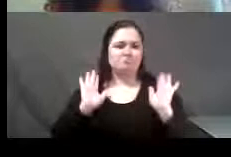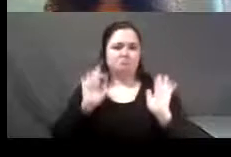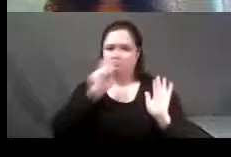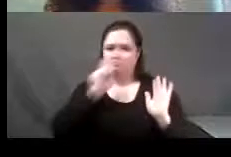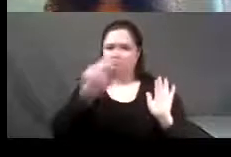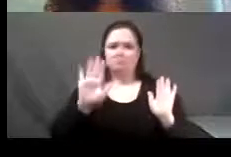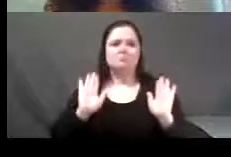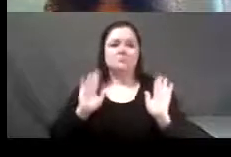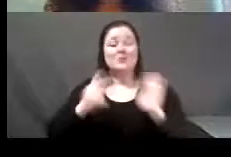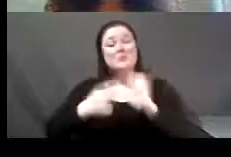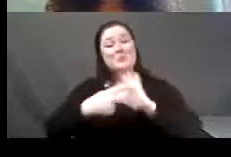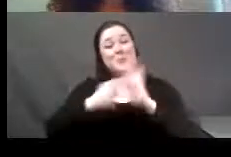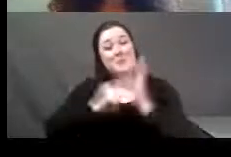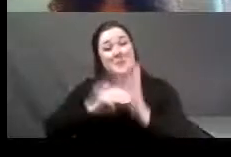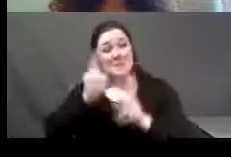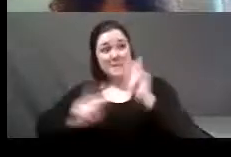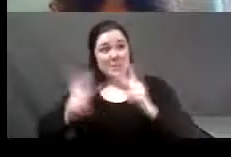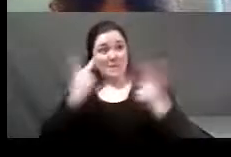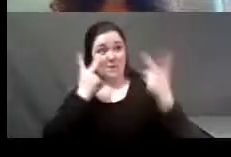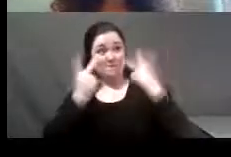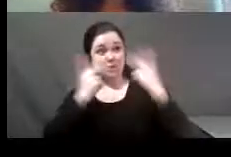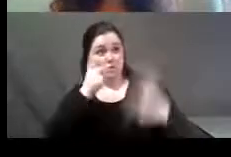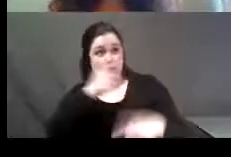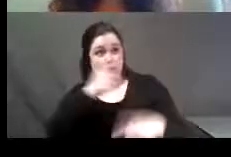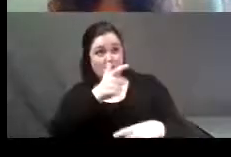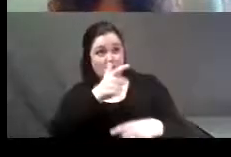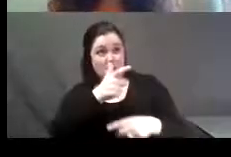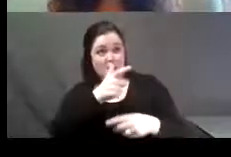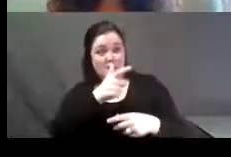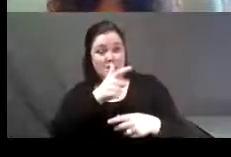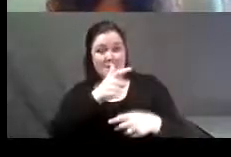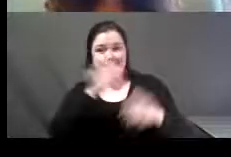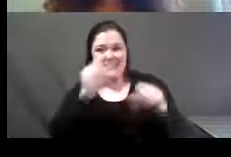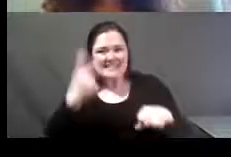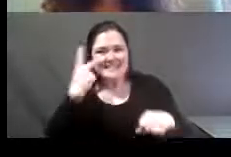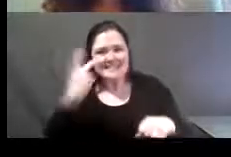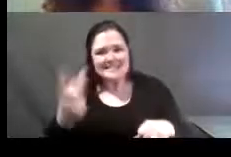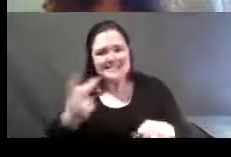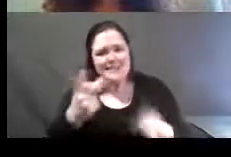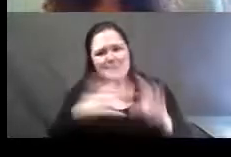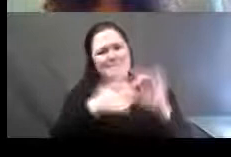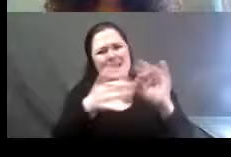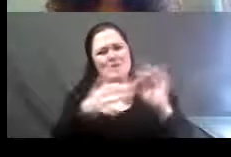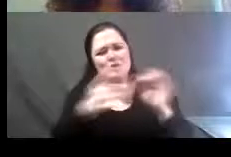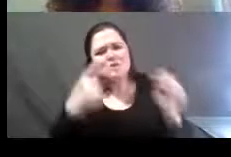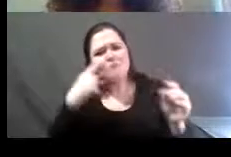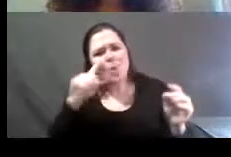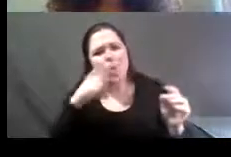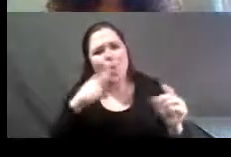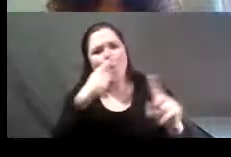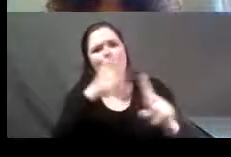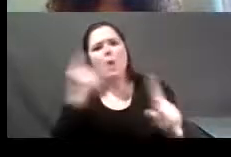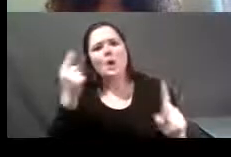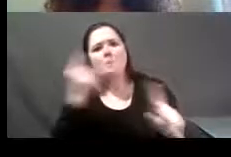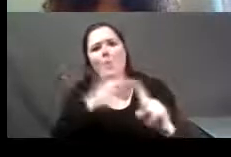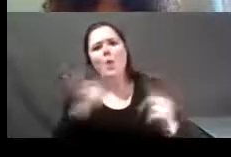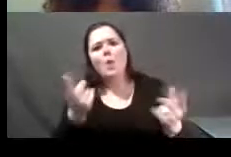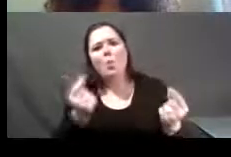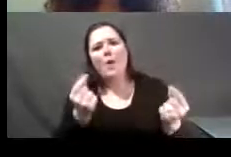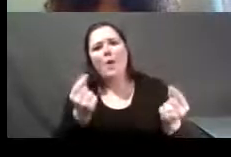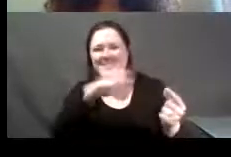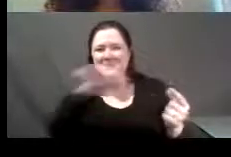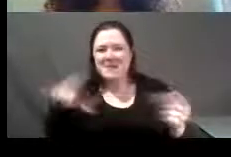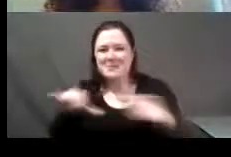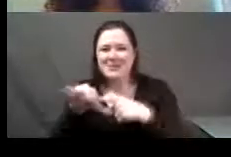that people viewing the video can see what the message is, essentially. And for those who